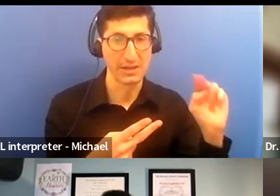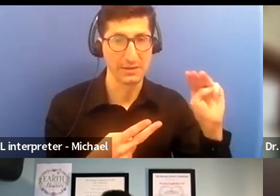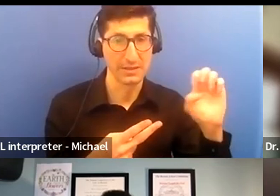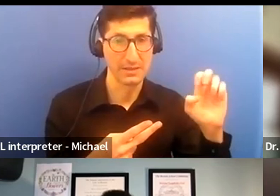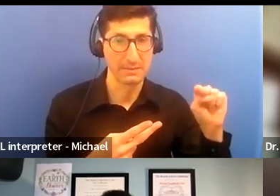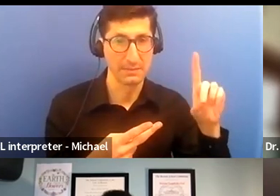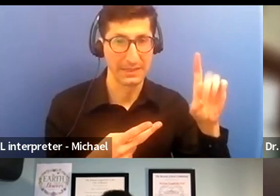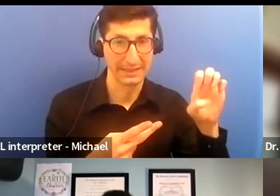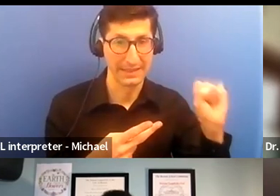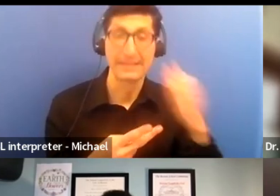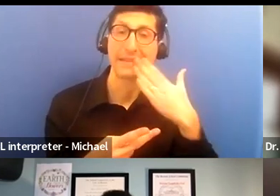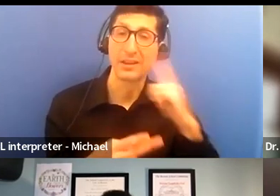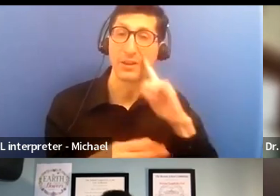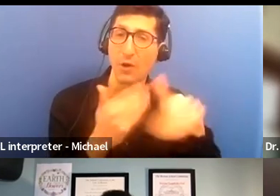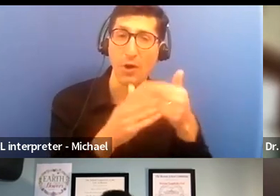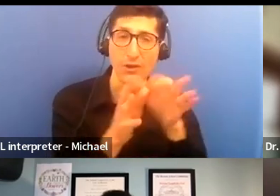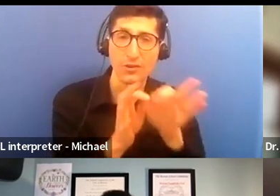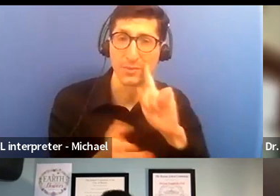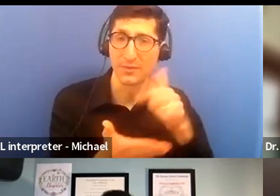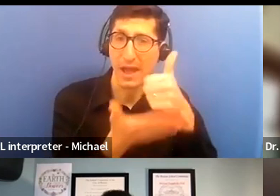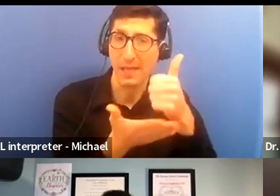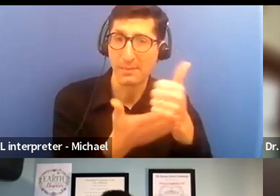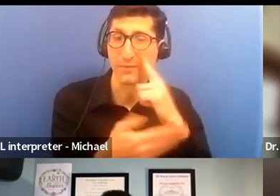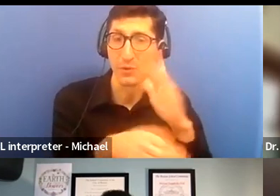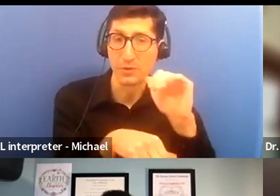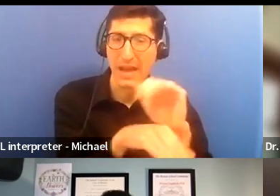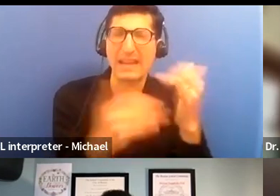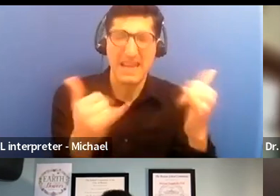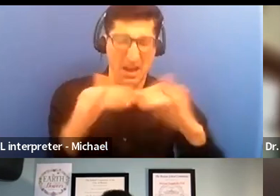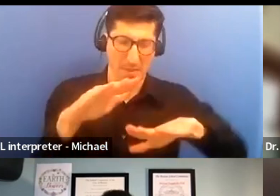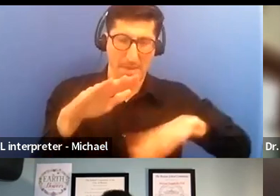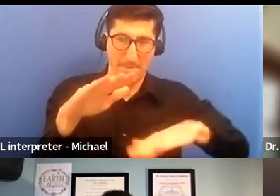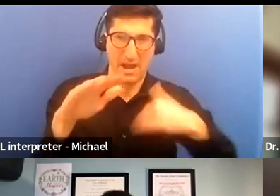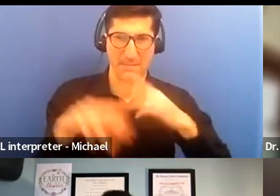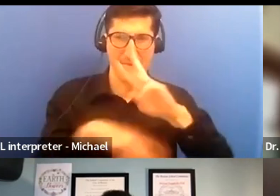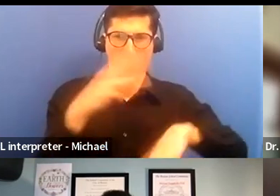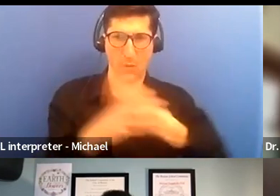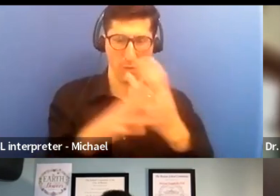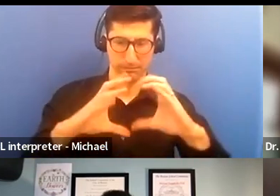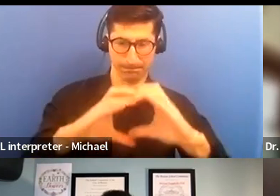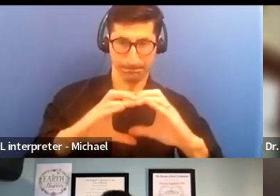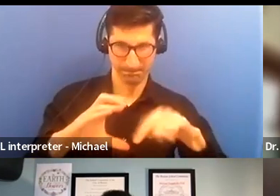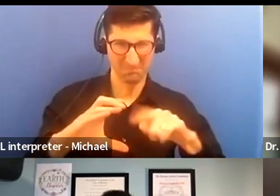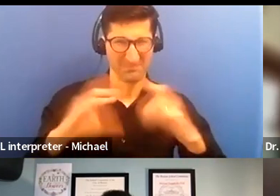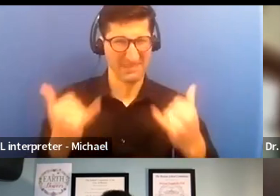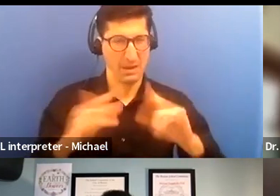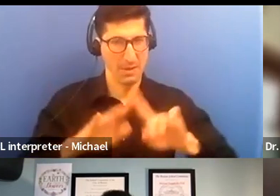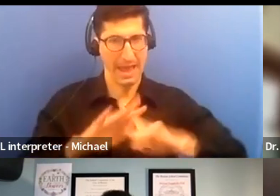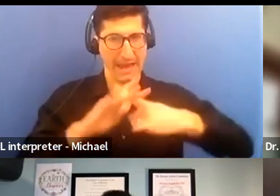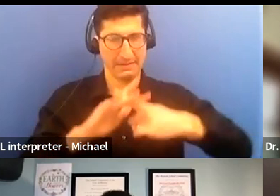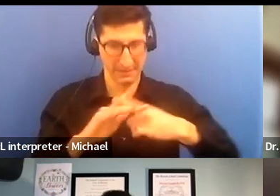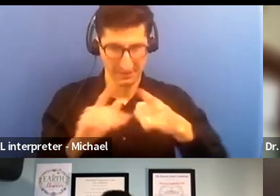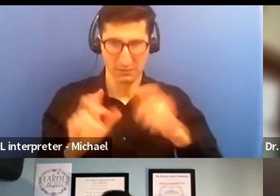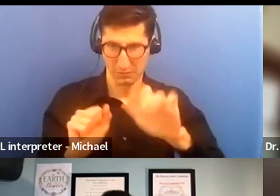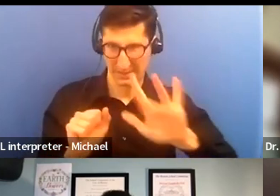this evening, and we will now activate the interpretation icon at the bottom of your screen. I would like to